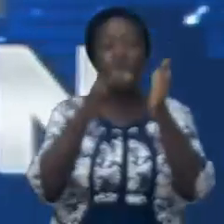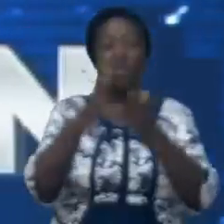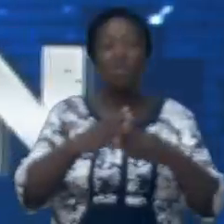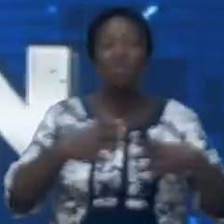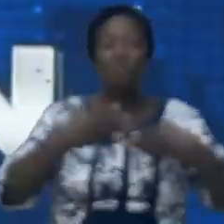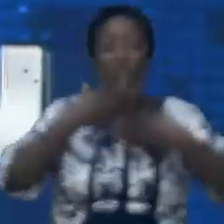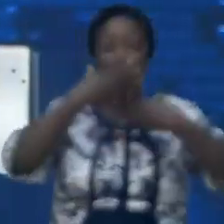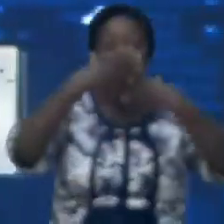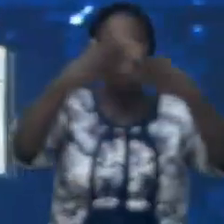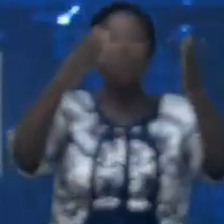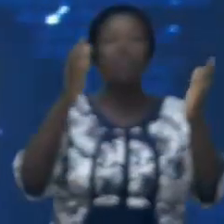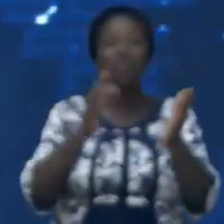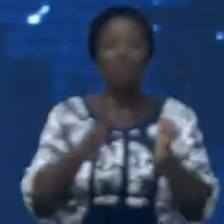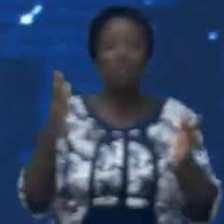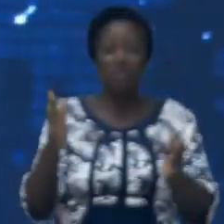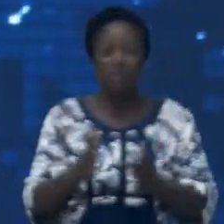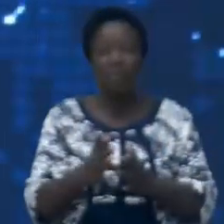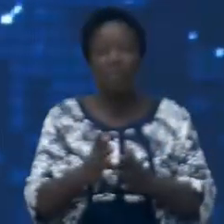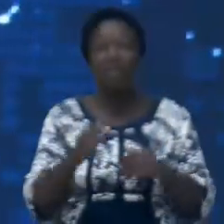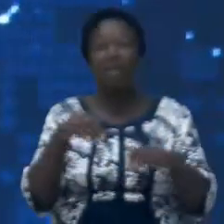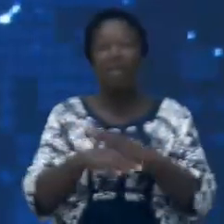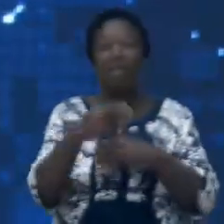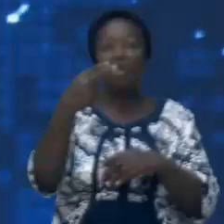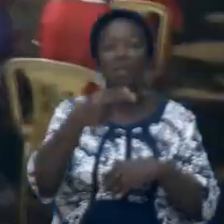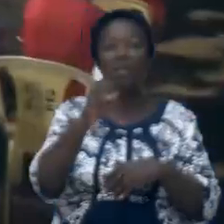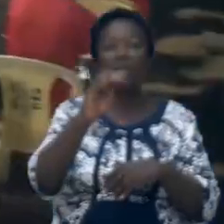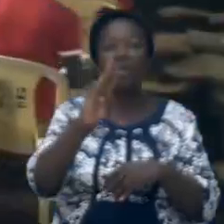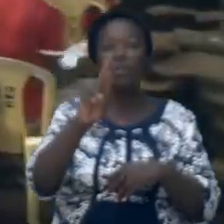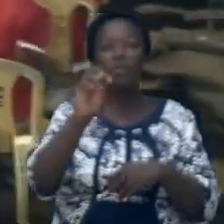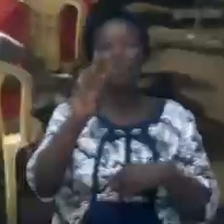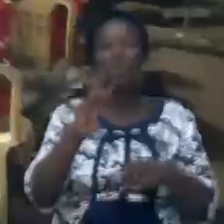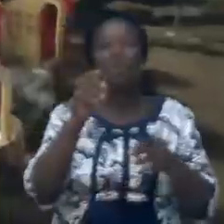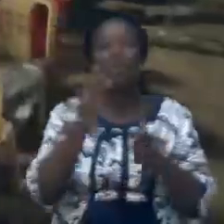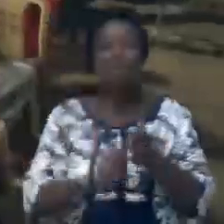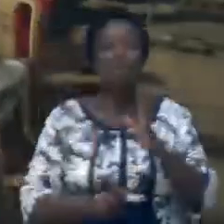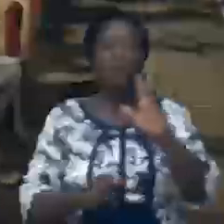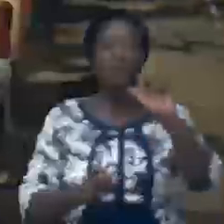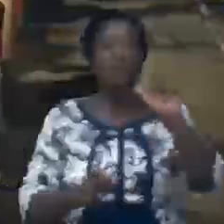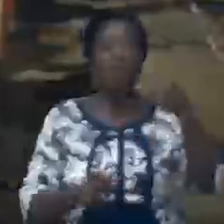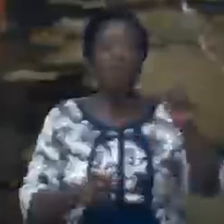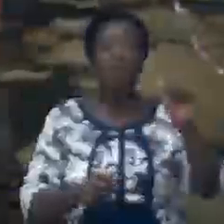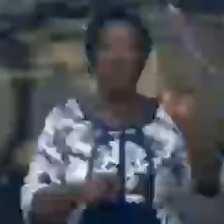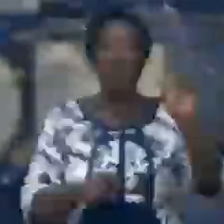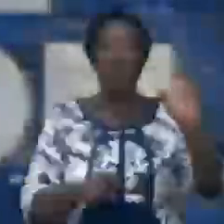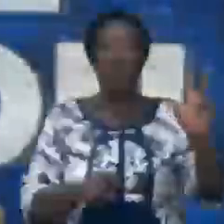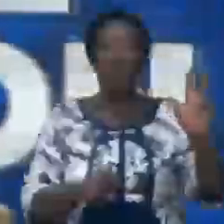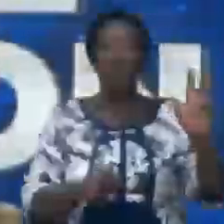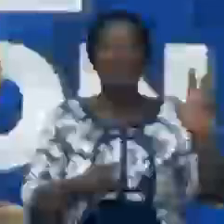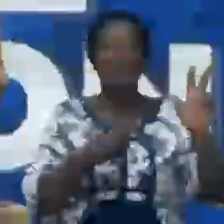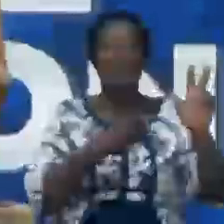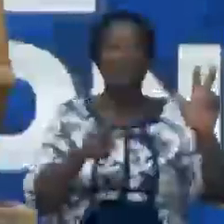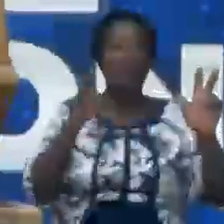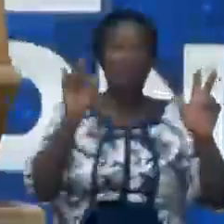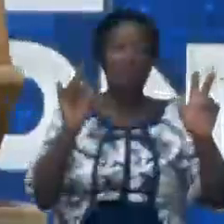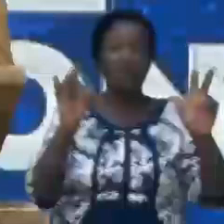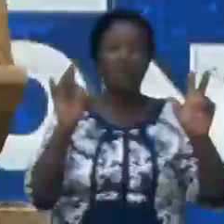about Jesus. Somebody shout, Jesus. Look at Hebrews chapter 13. I'm reading